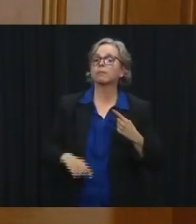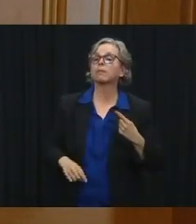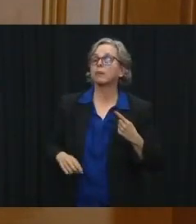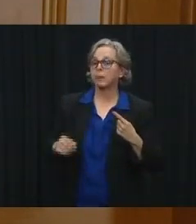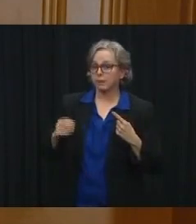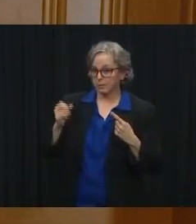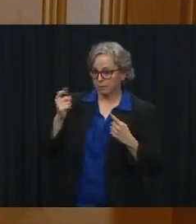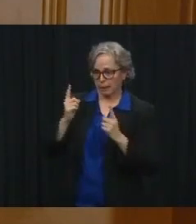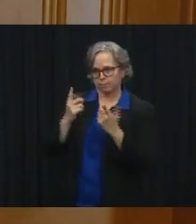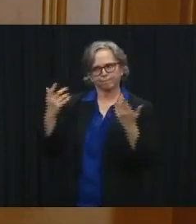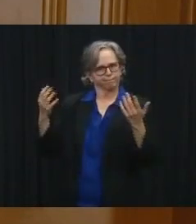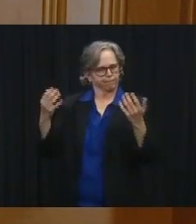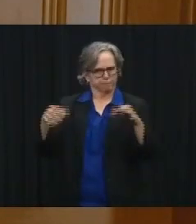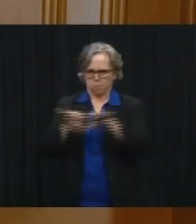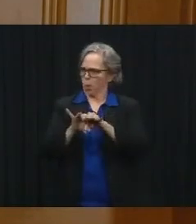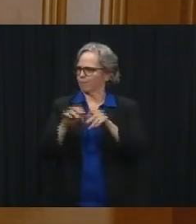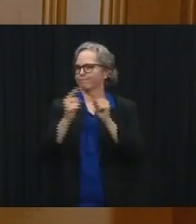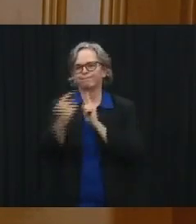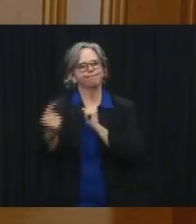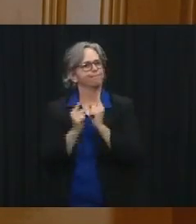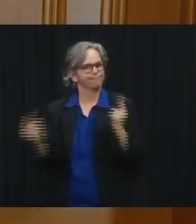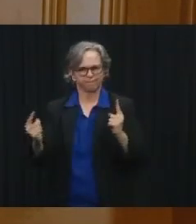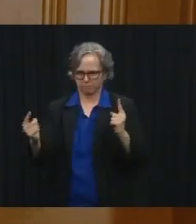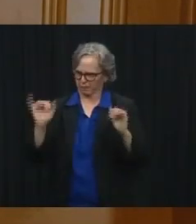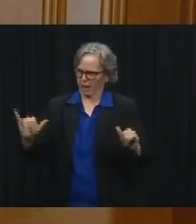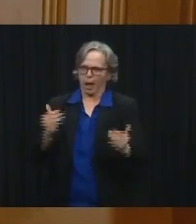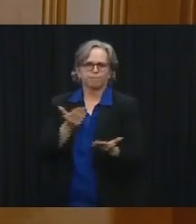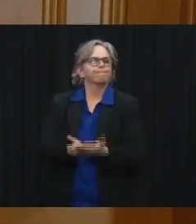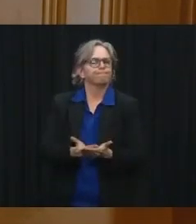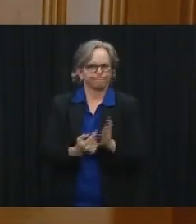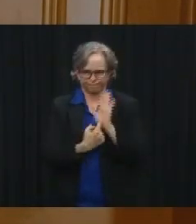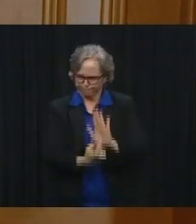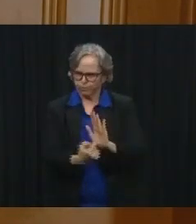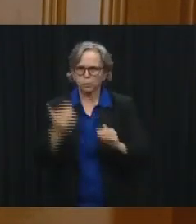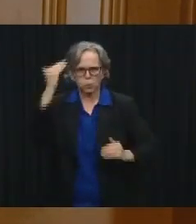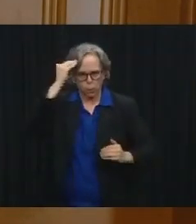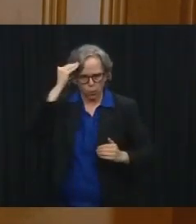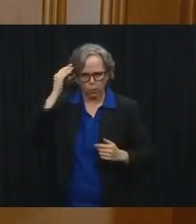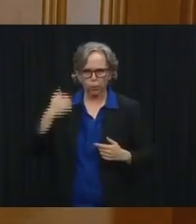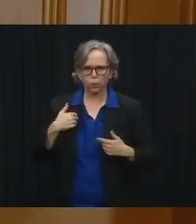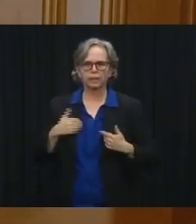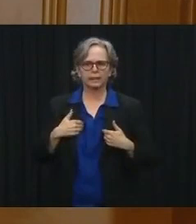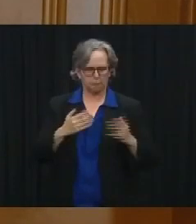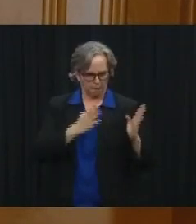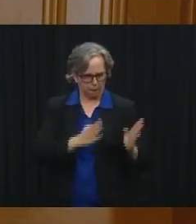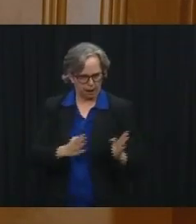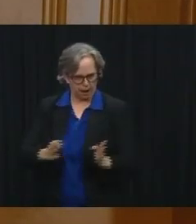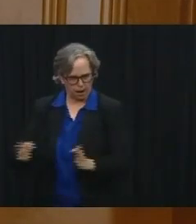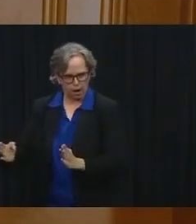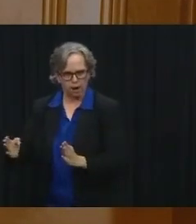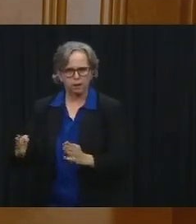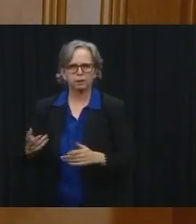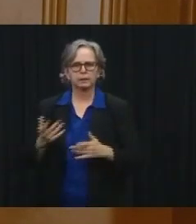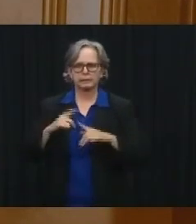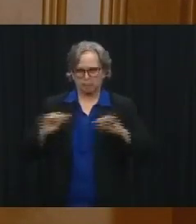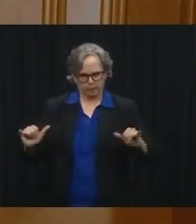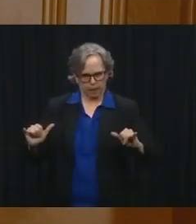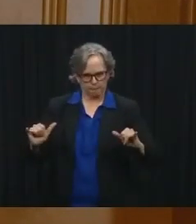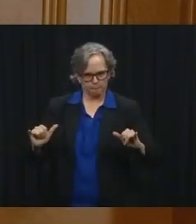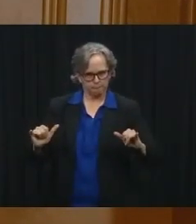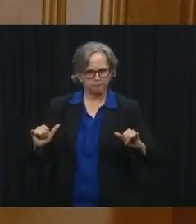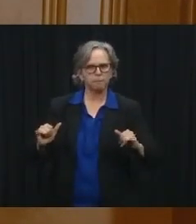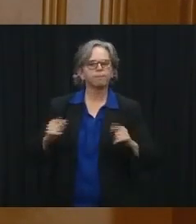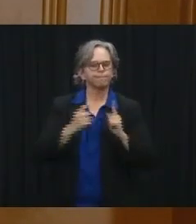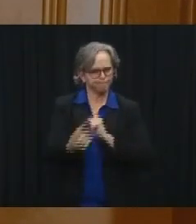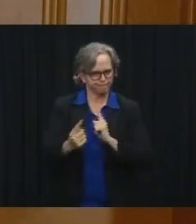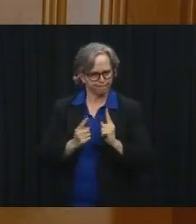track, we're also doing it by getting ready, physically getting ready for this. Let me talk for a moment